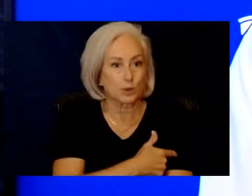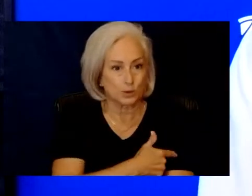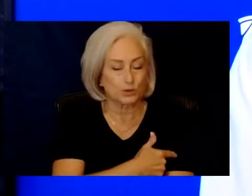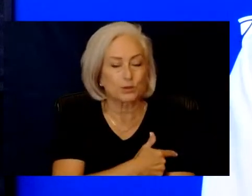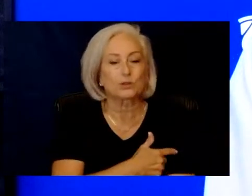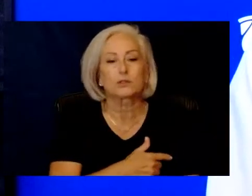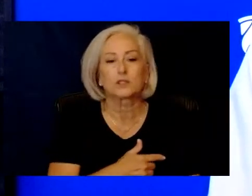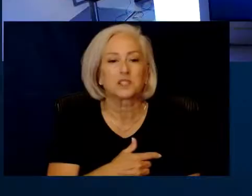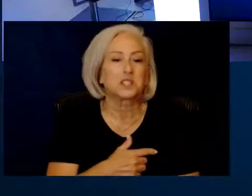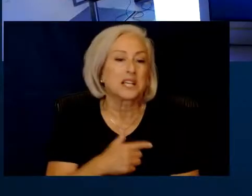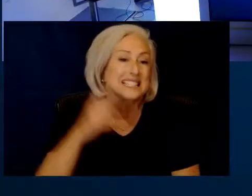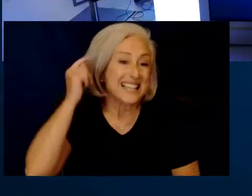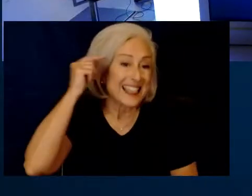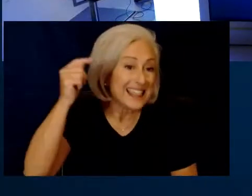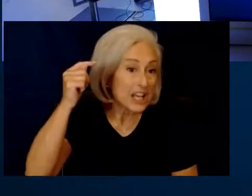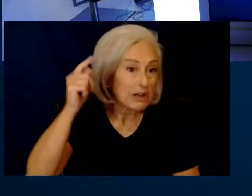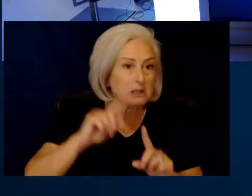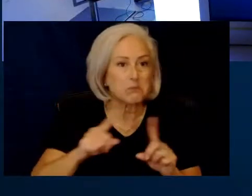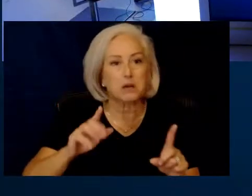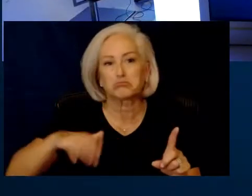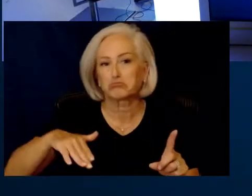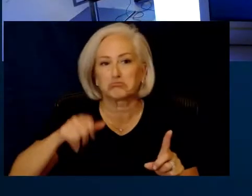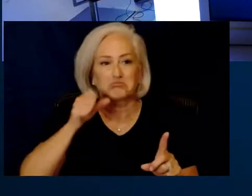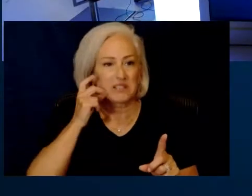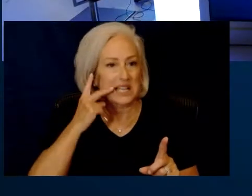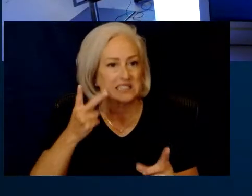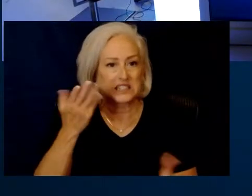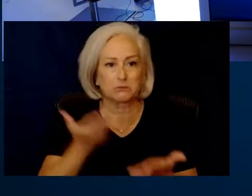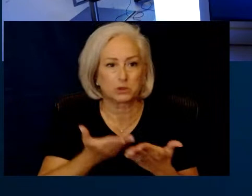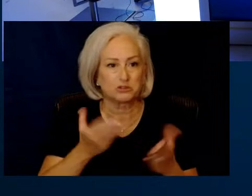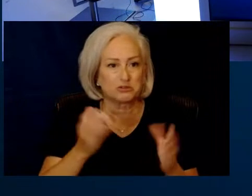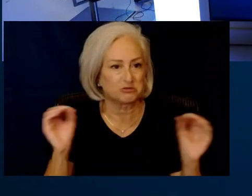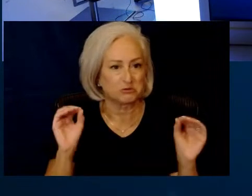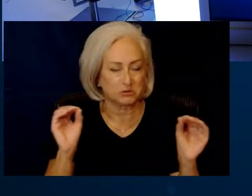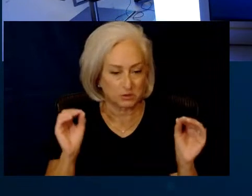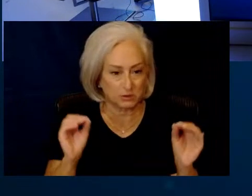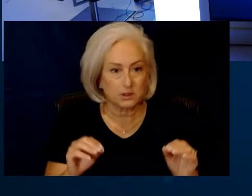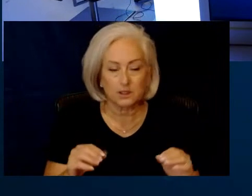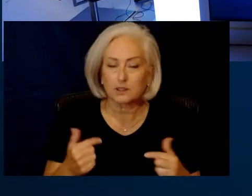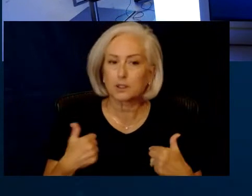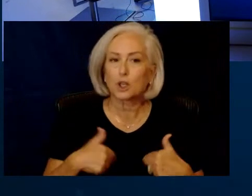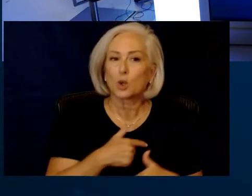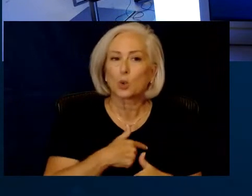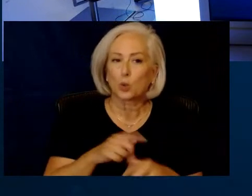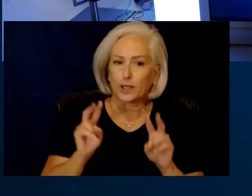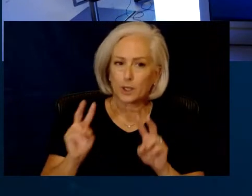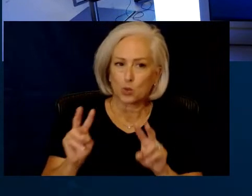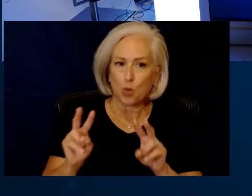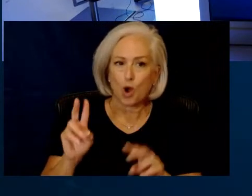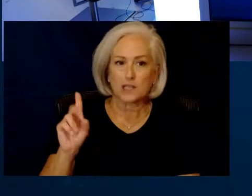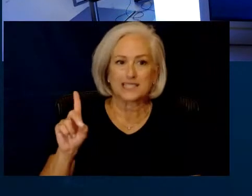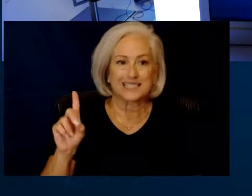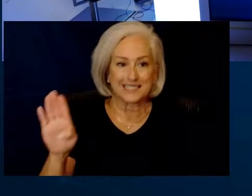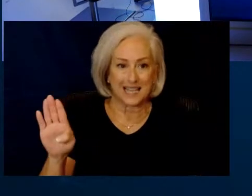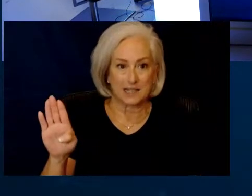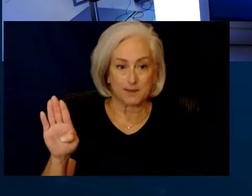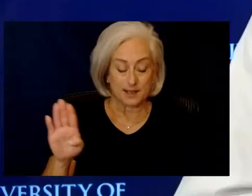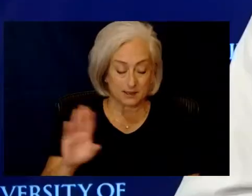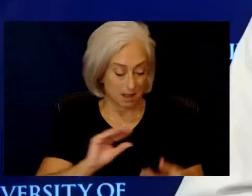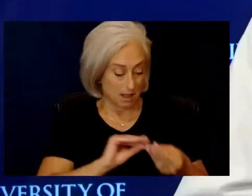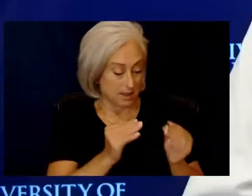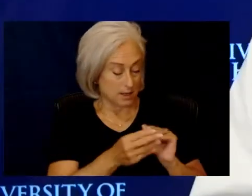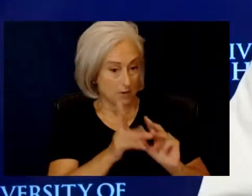it, just to your point. Yeah, and I think the way we look for that, folks, is that we watch pretty carefully in the database the number of people who have been vaccinated who